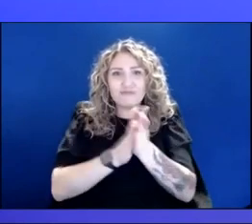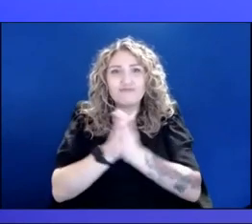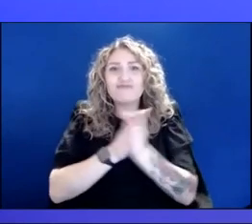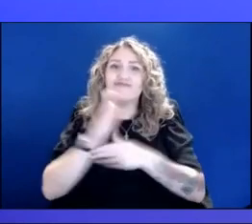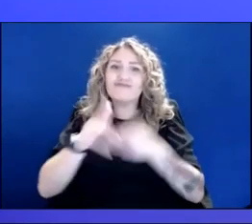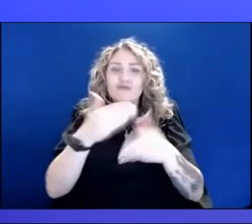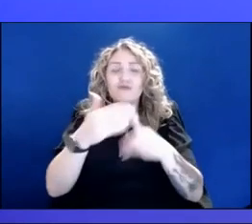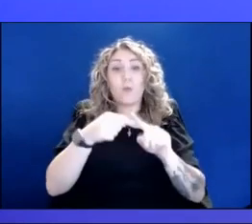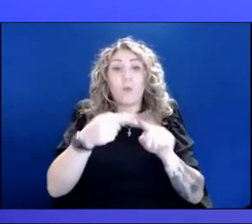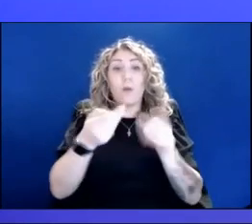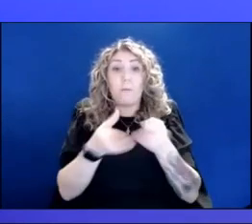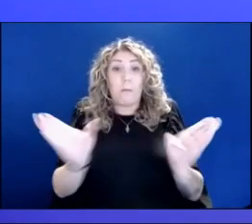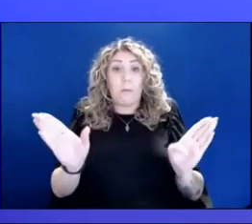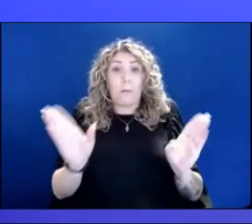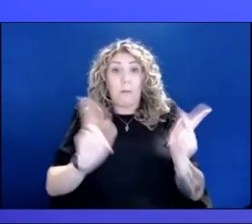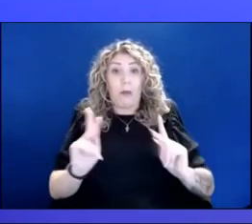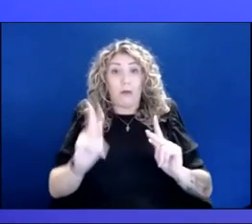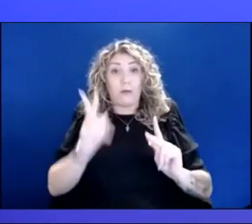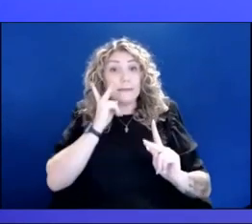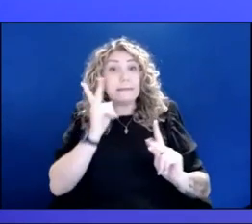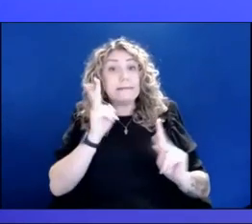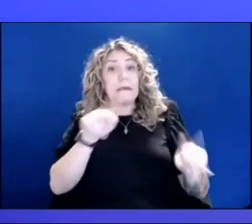think people who may have been willing